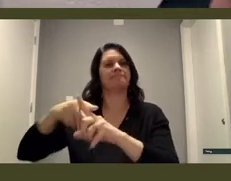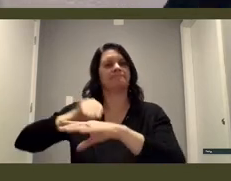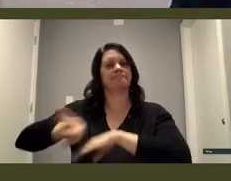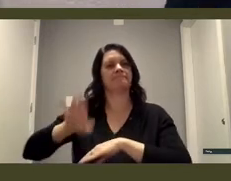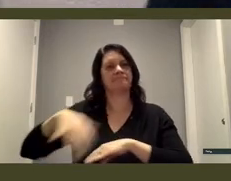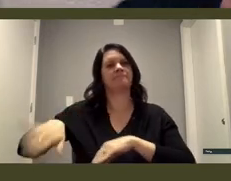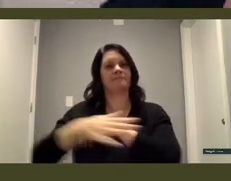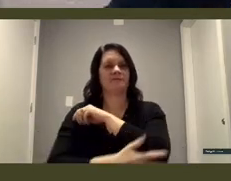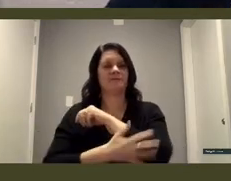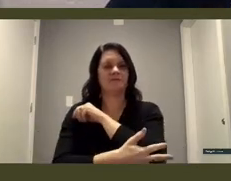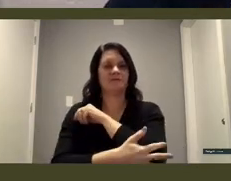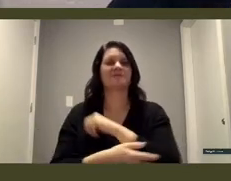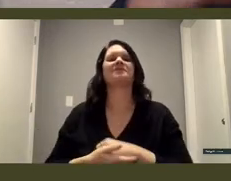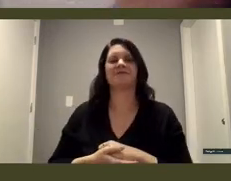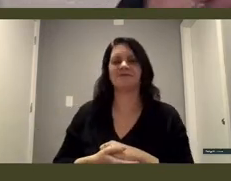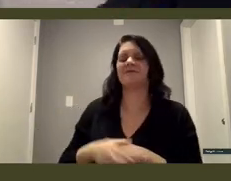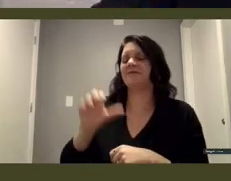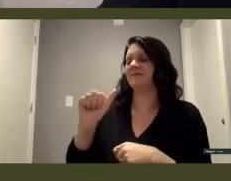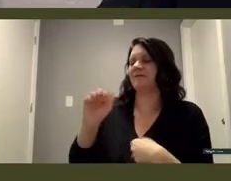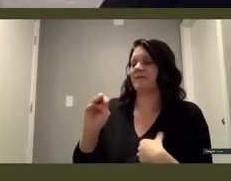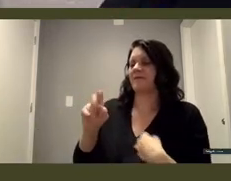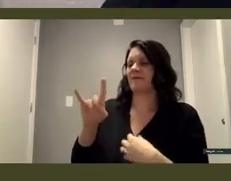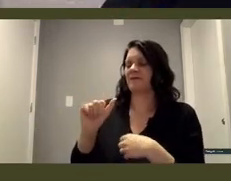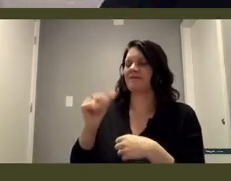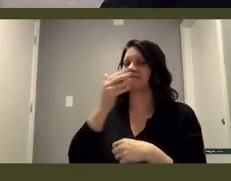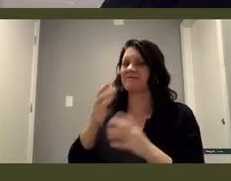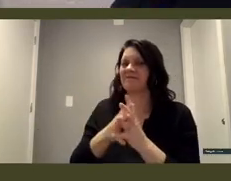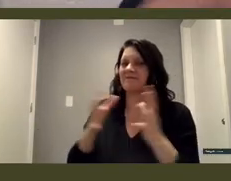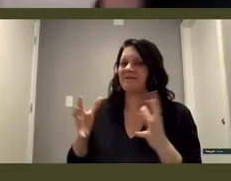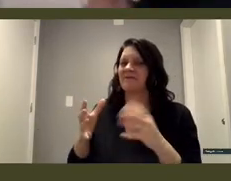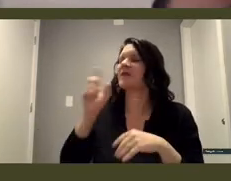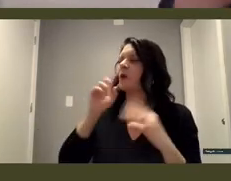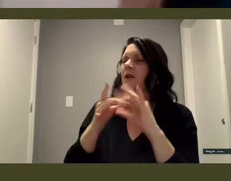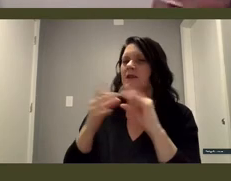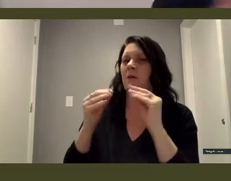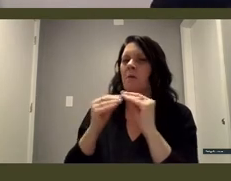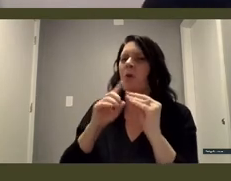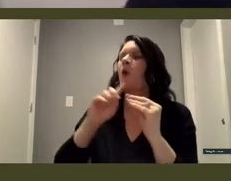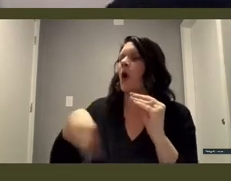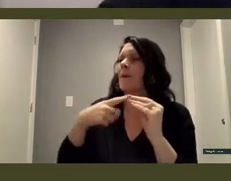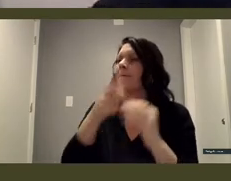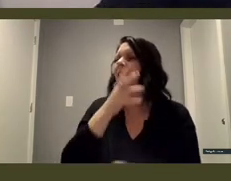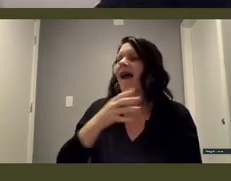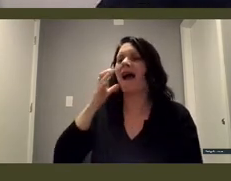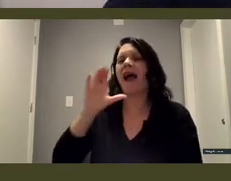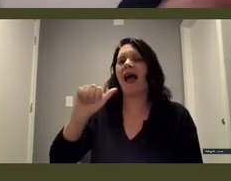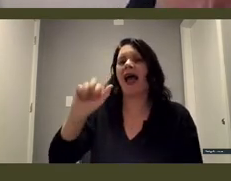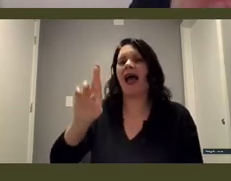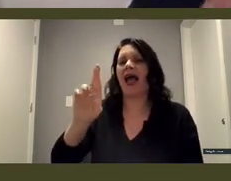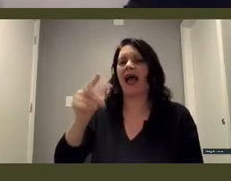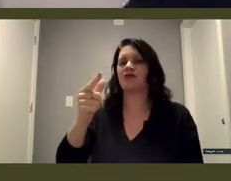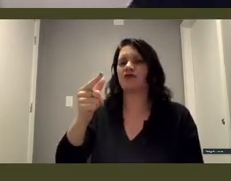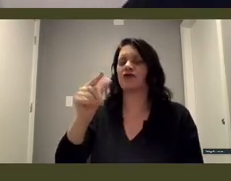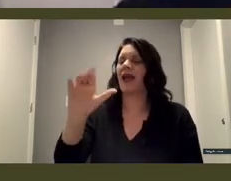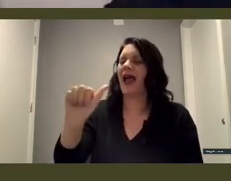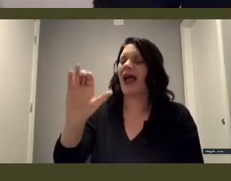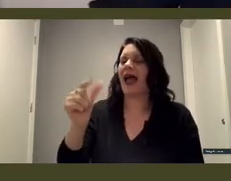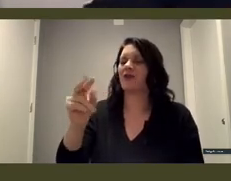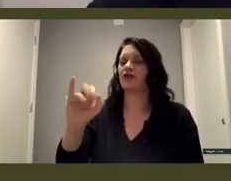Thank you very much indeed. And in fact, we'll be talking in a moment about agriculture as well, which ties in what you were talking about, the women's role